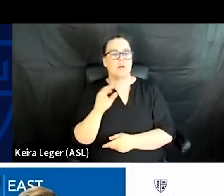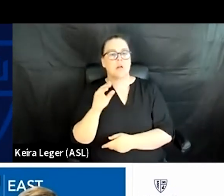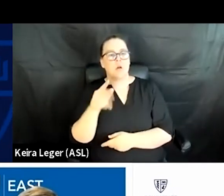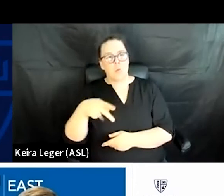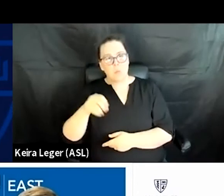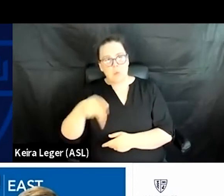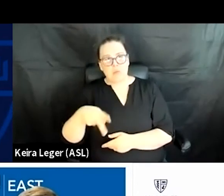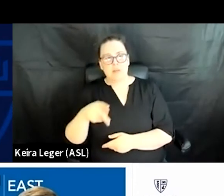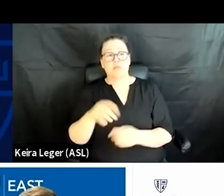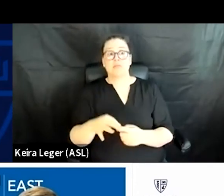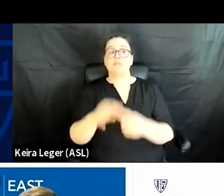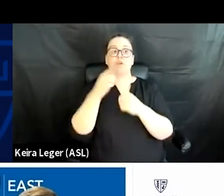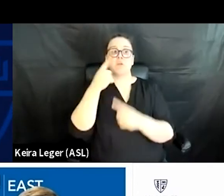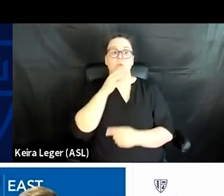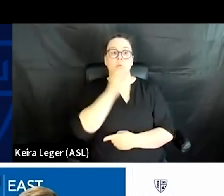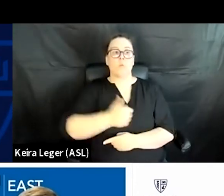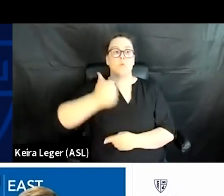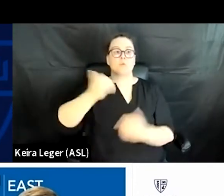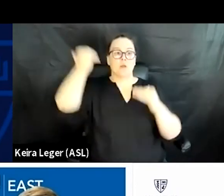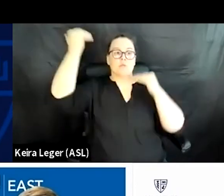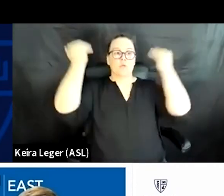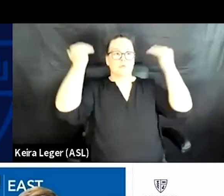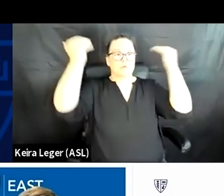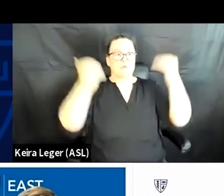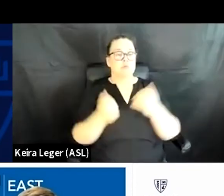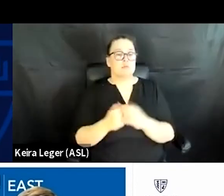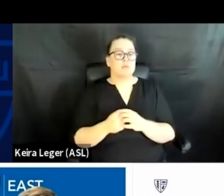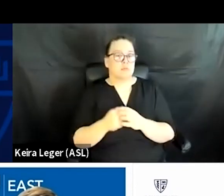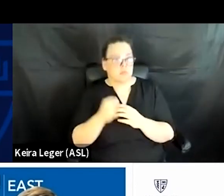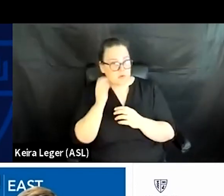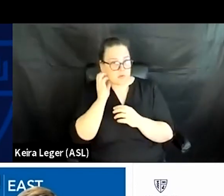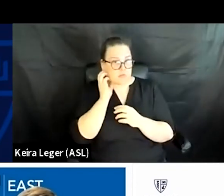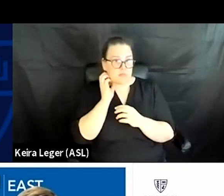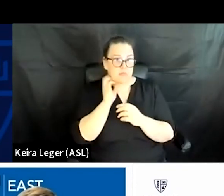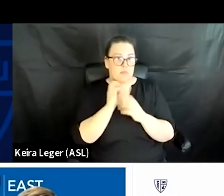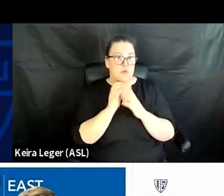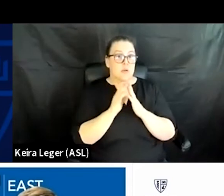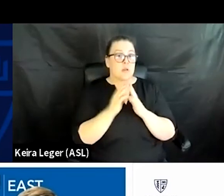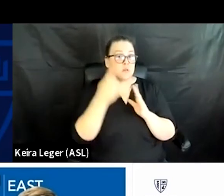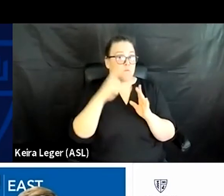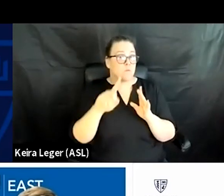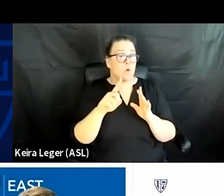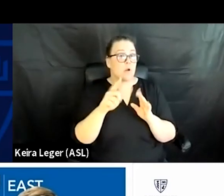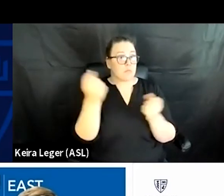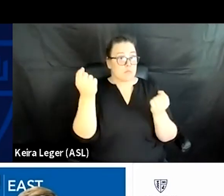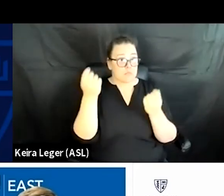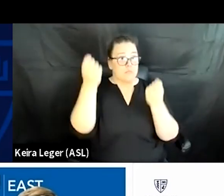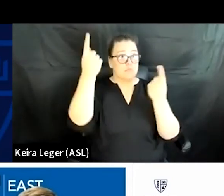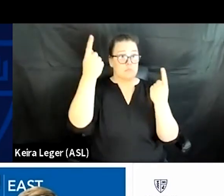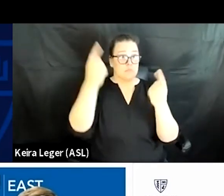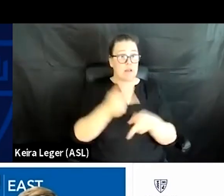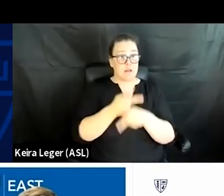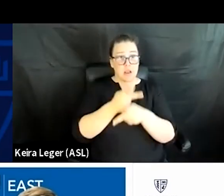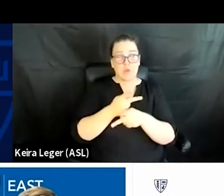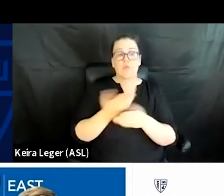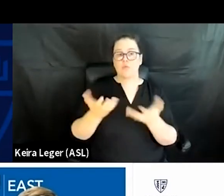adults. So as far as competent care, we're actually hoping to educate these students to provide